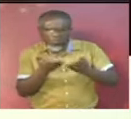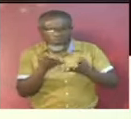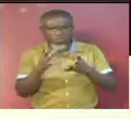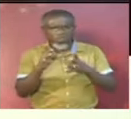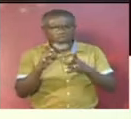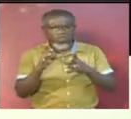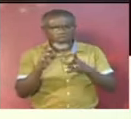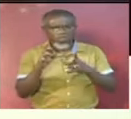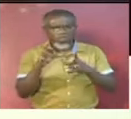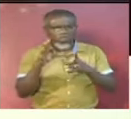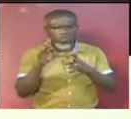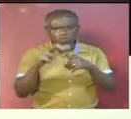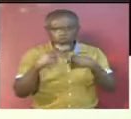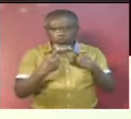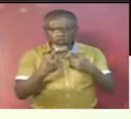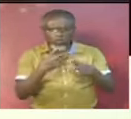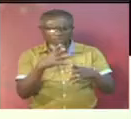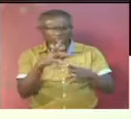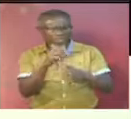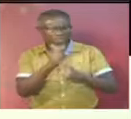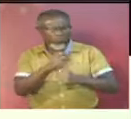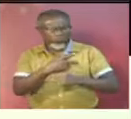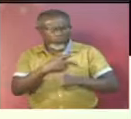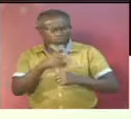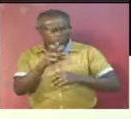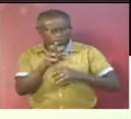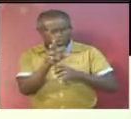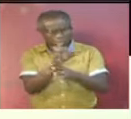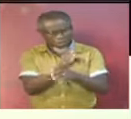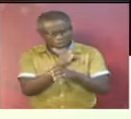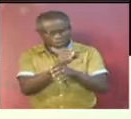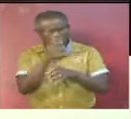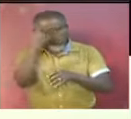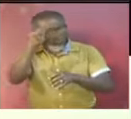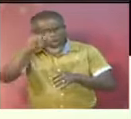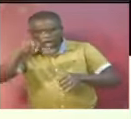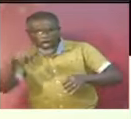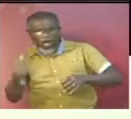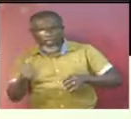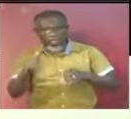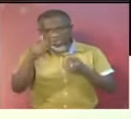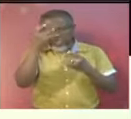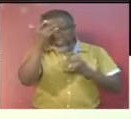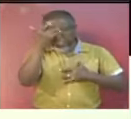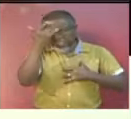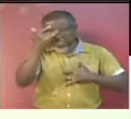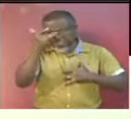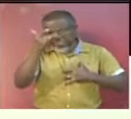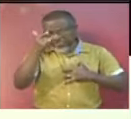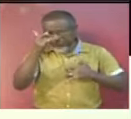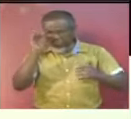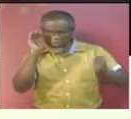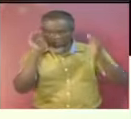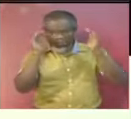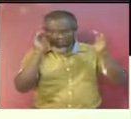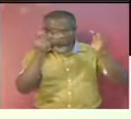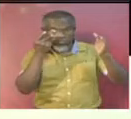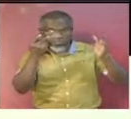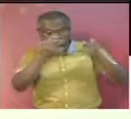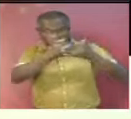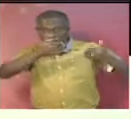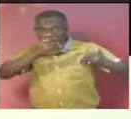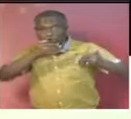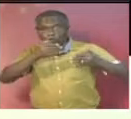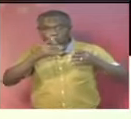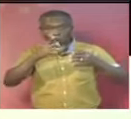for minor illnesses or minor incidents as compared to before the before the pandemic, or are they perhaps